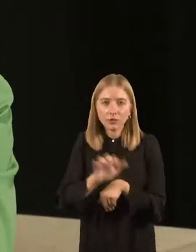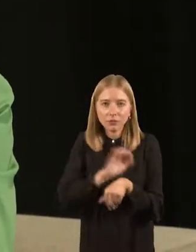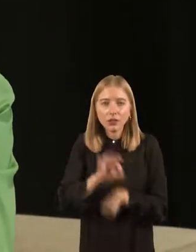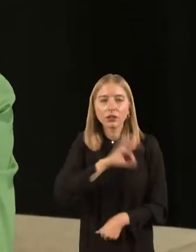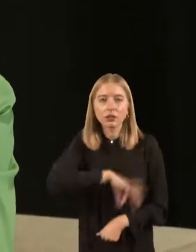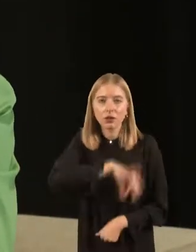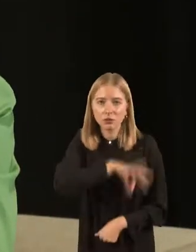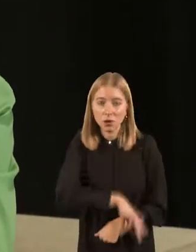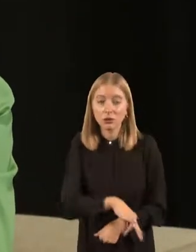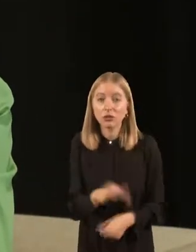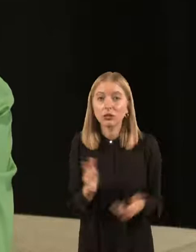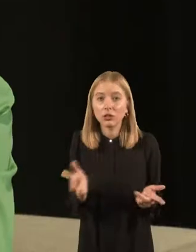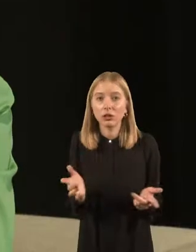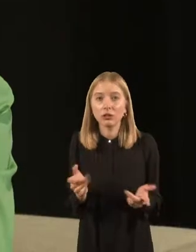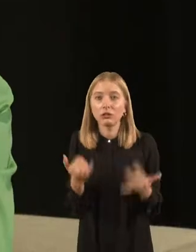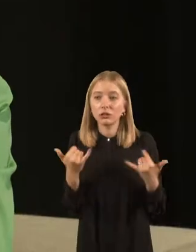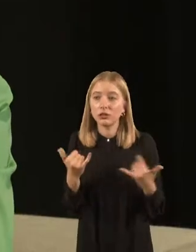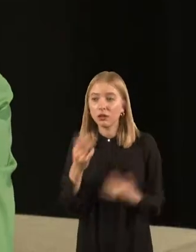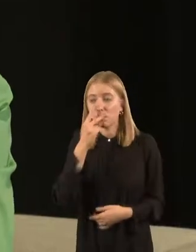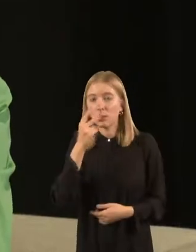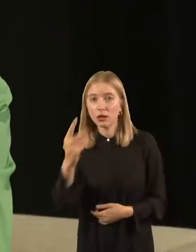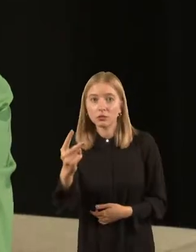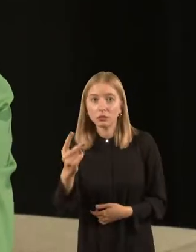like Lithuania,